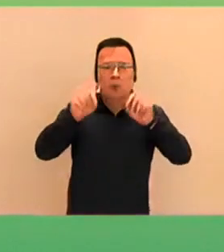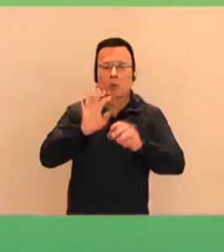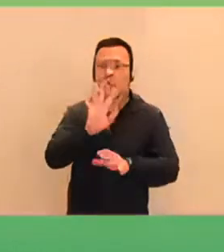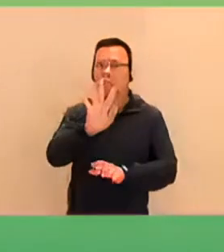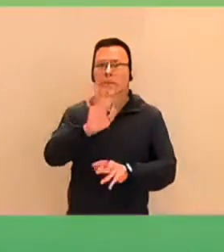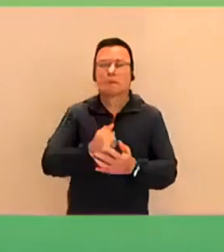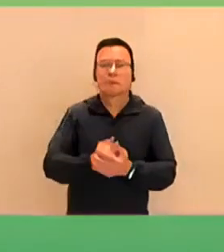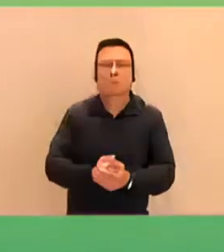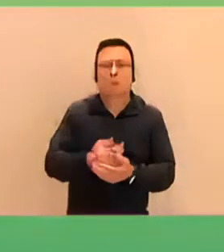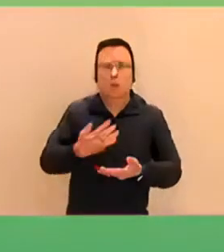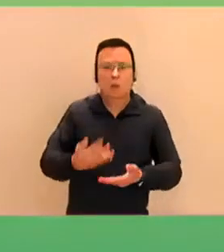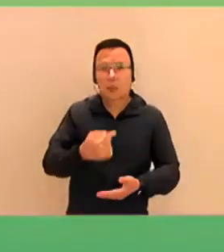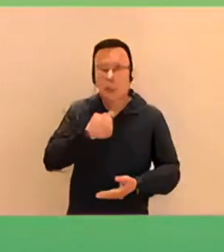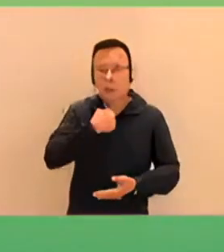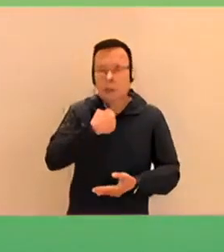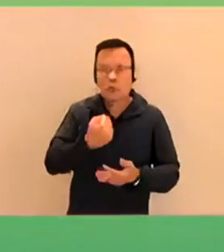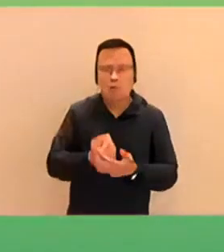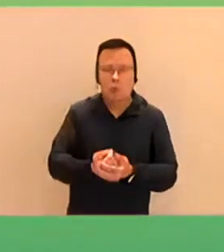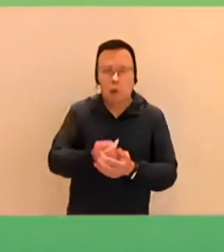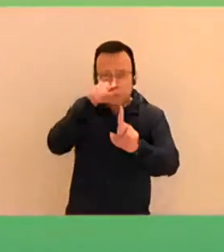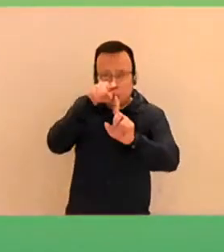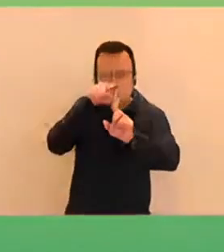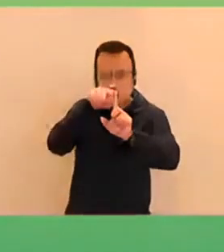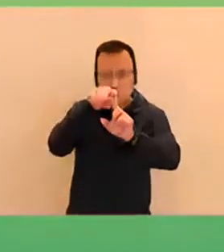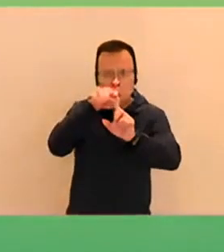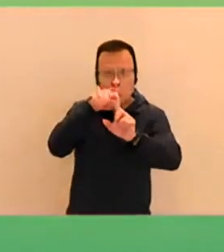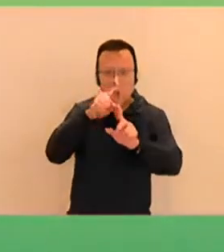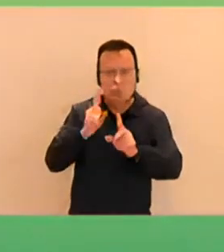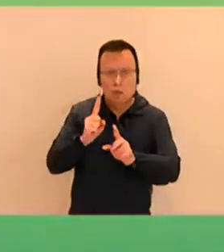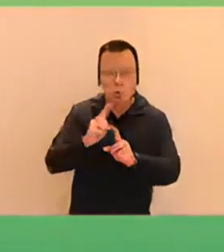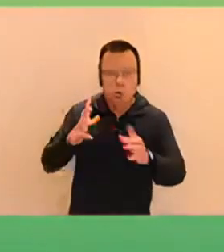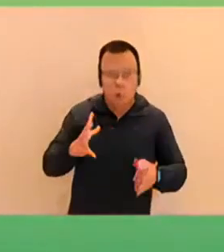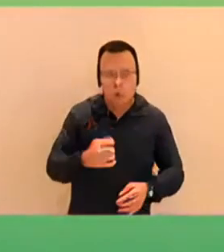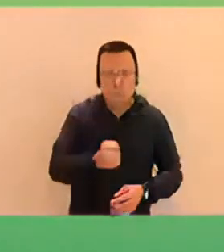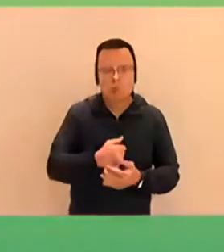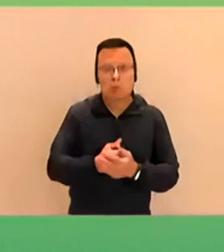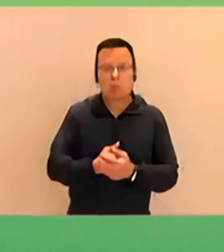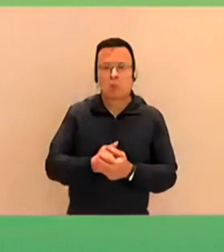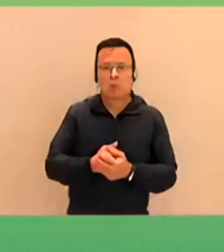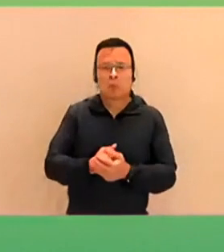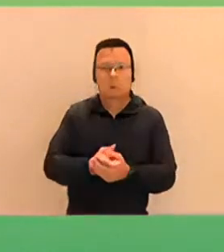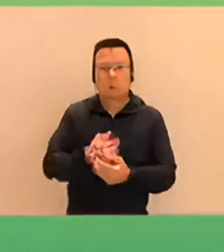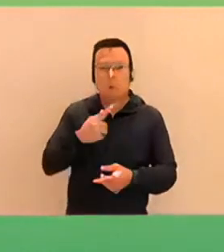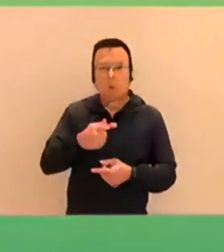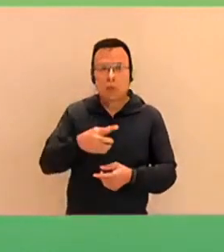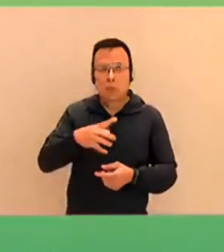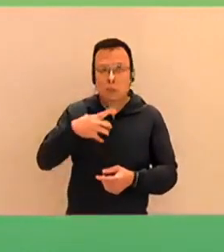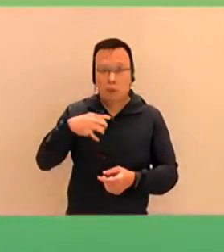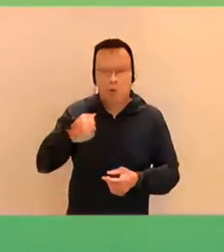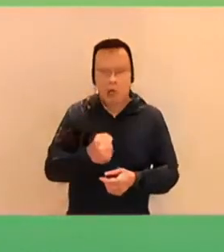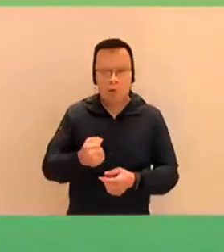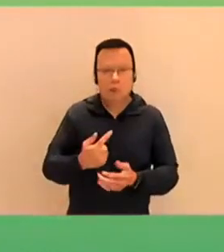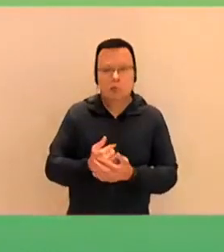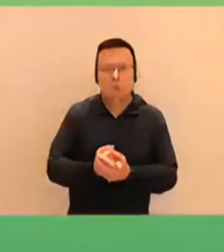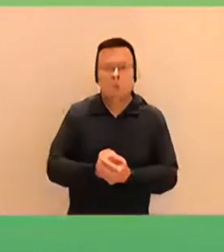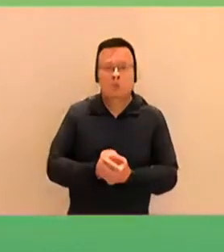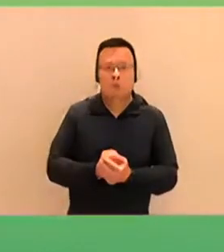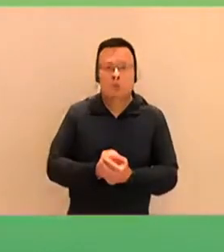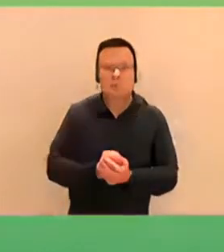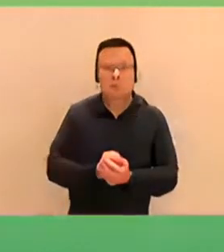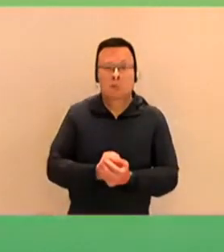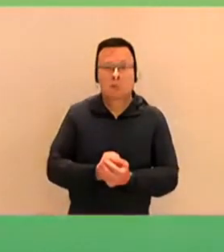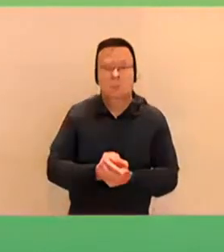properly and try to have real energy reduction as well as carbon emission reduction. So that's the